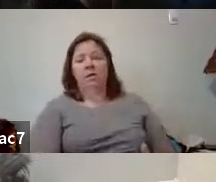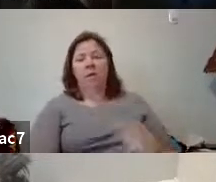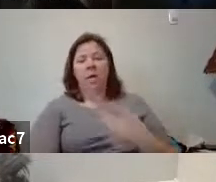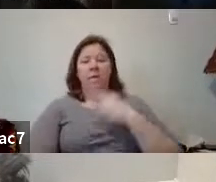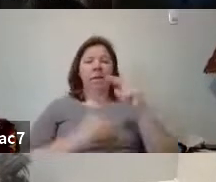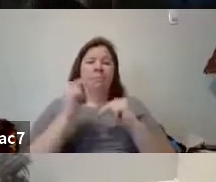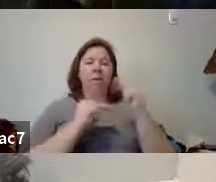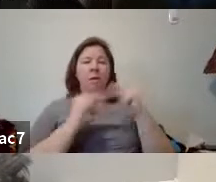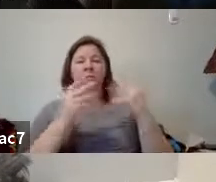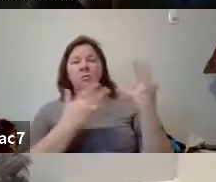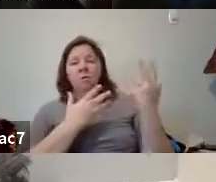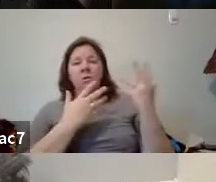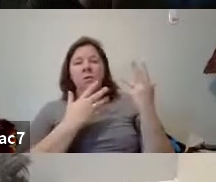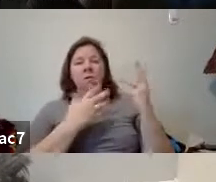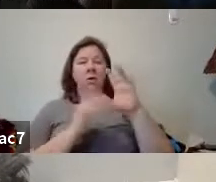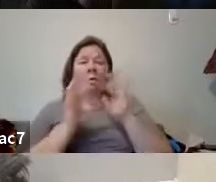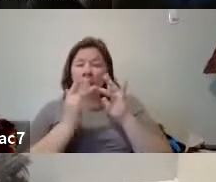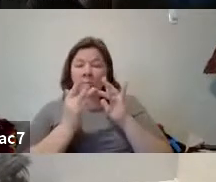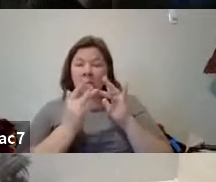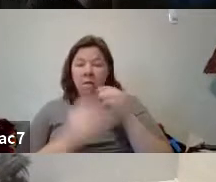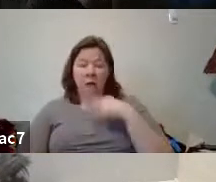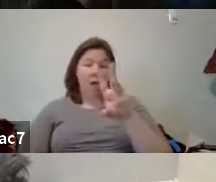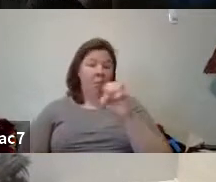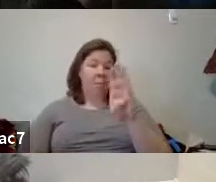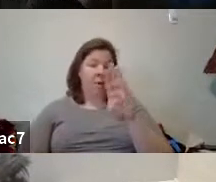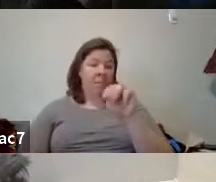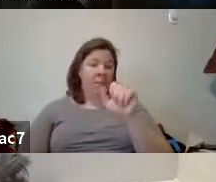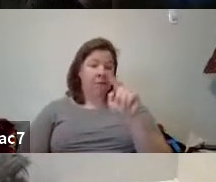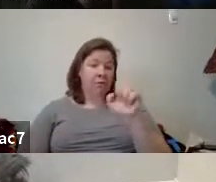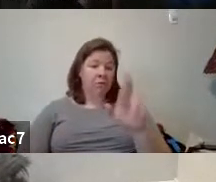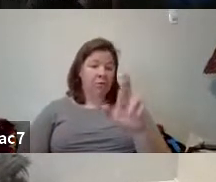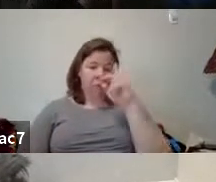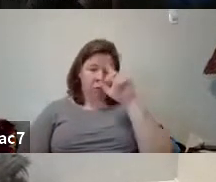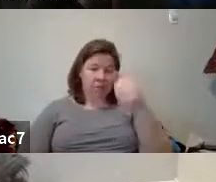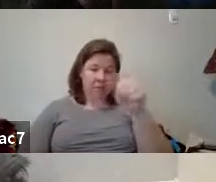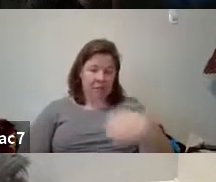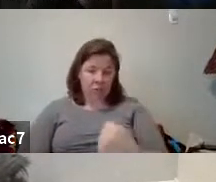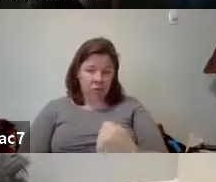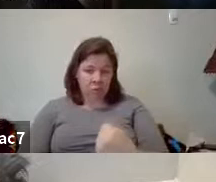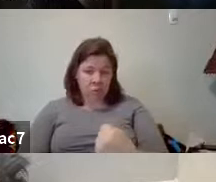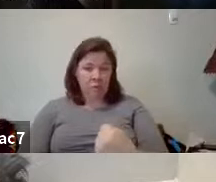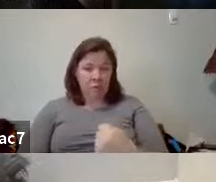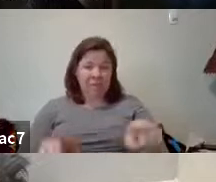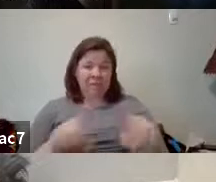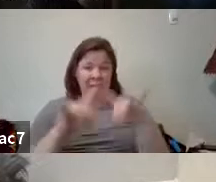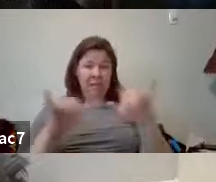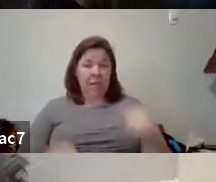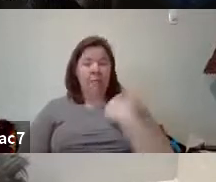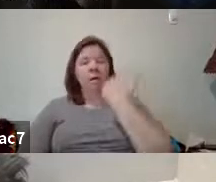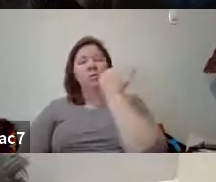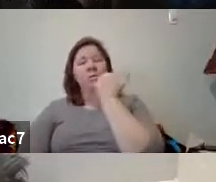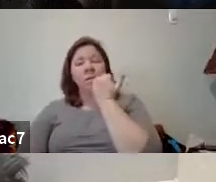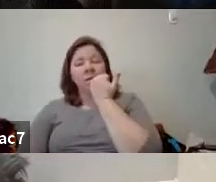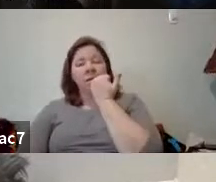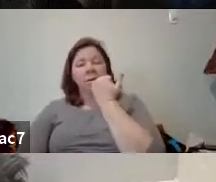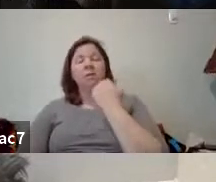build websites. I was a webmaster for 10 years. at the same time I was a dentist, I talked about multiple sources of